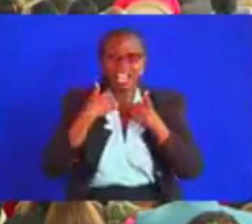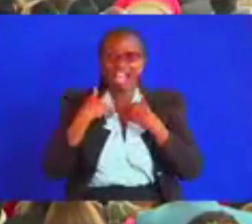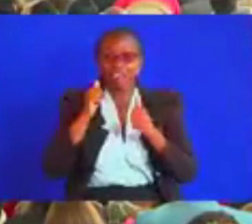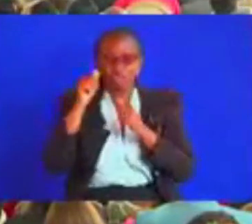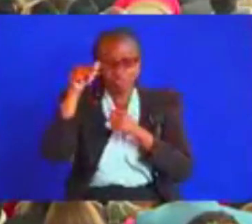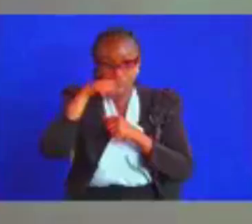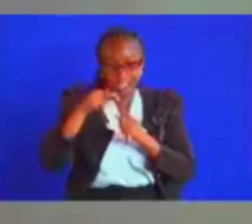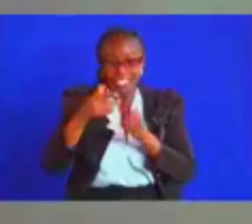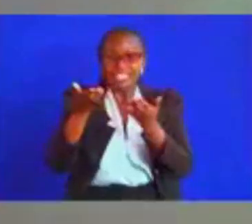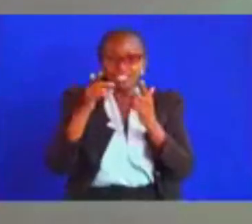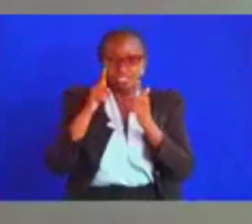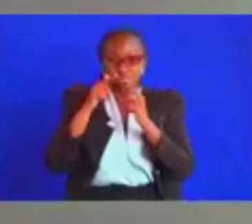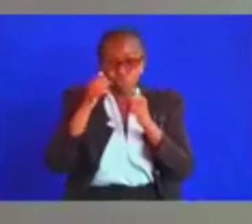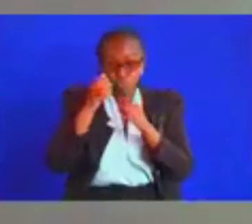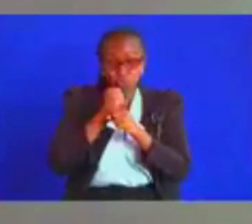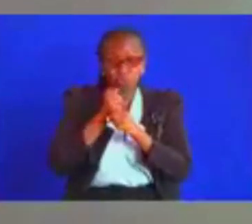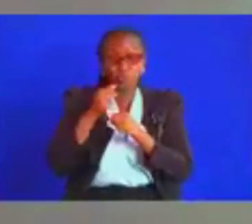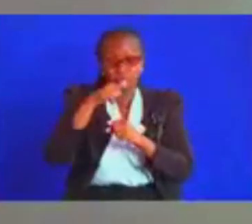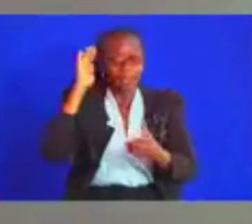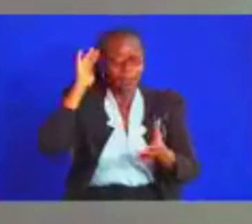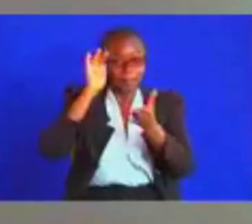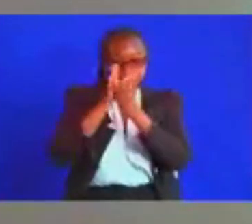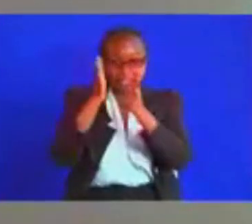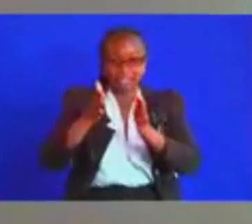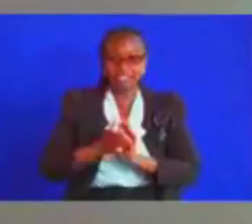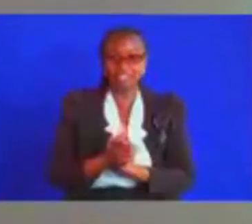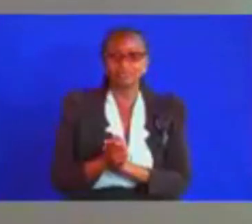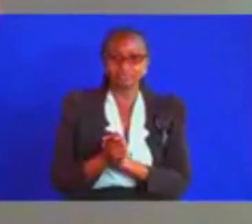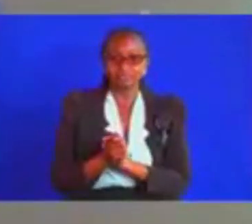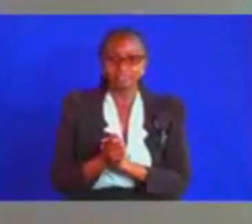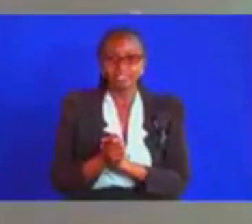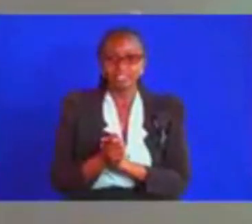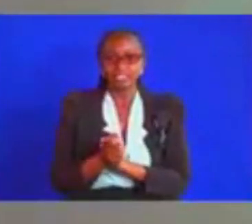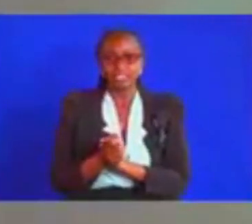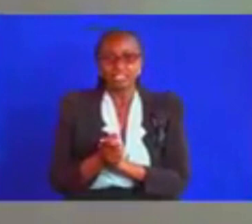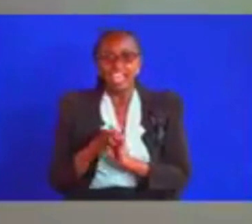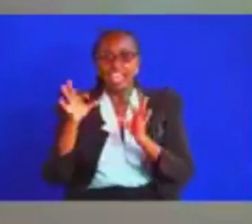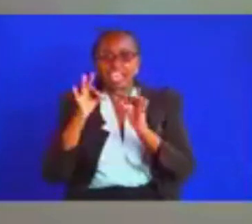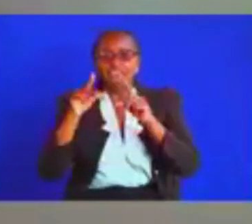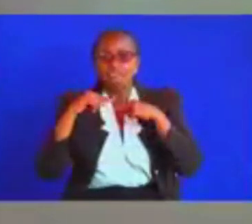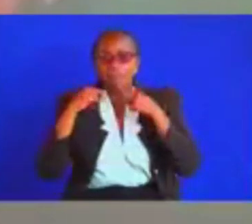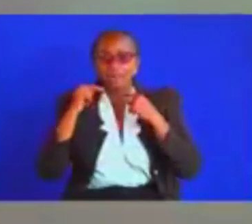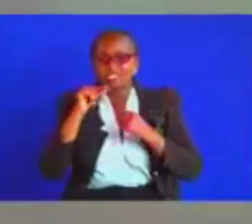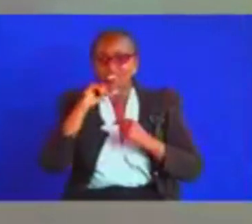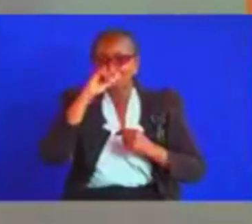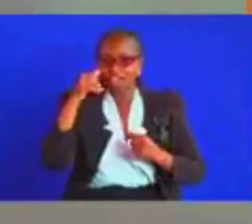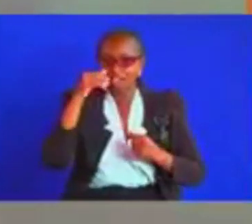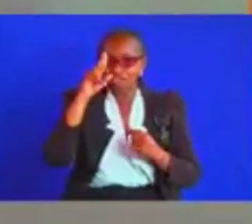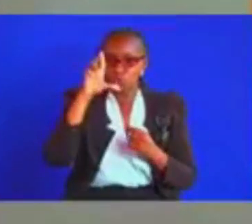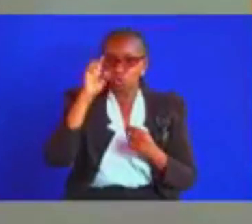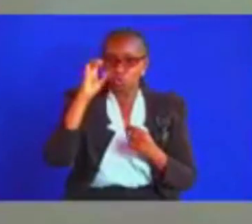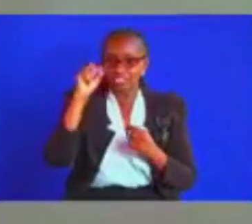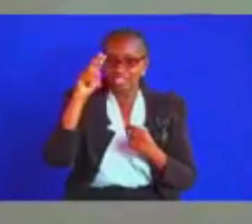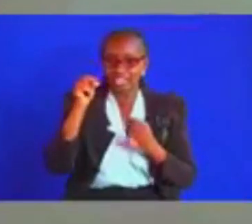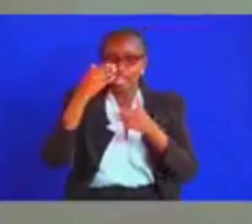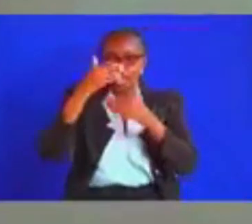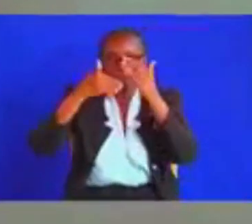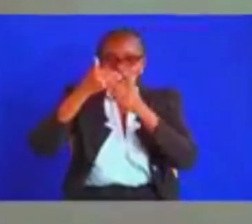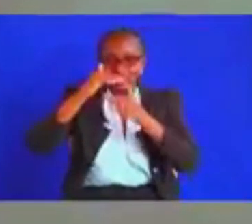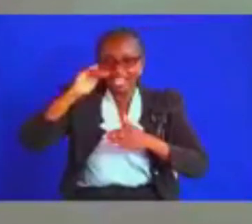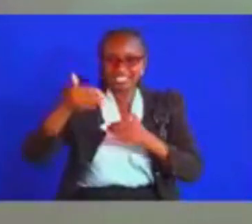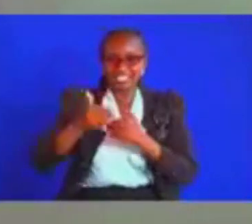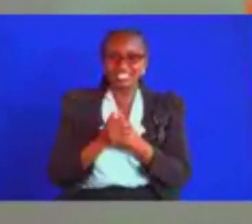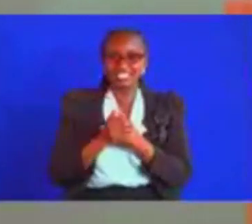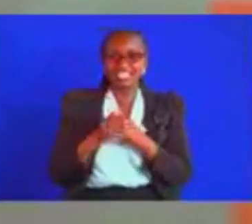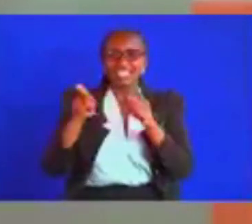captured in the life of a believer. Are we together? If Reverend Julian builds a city literally and